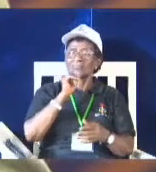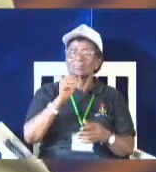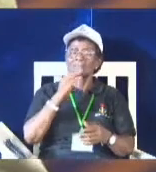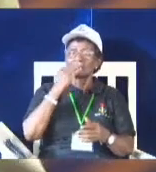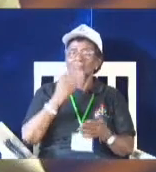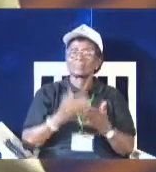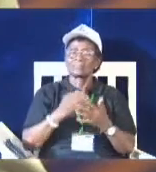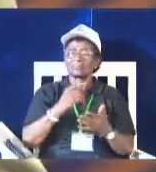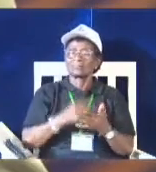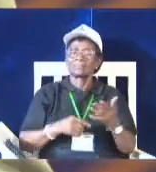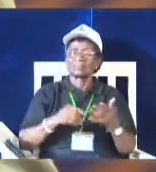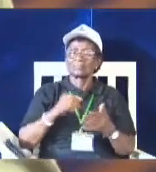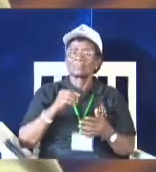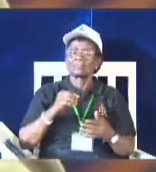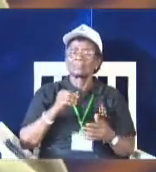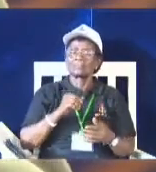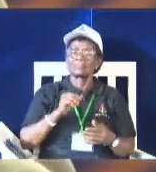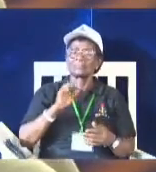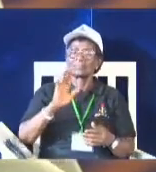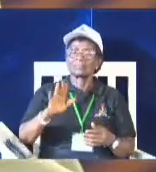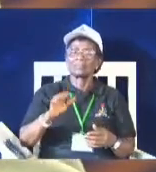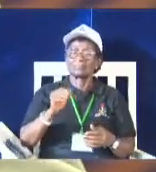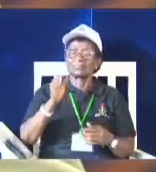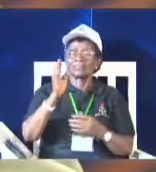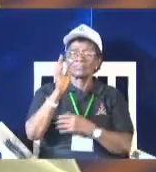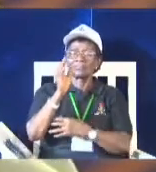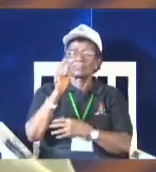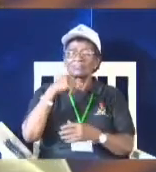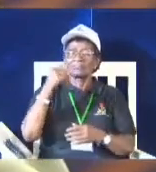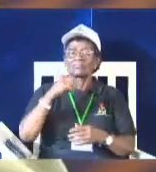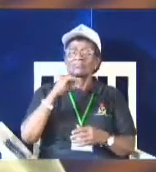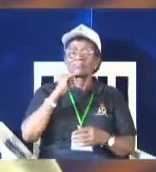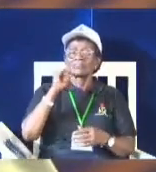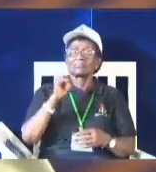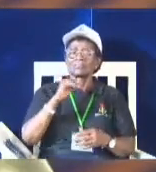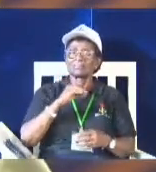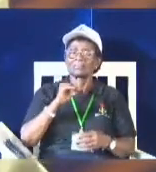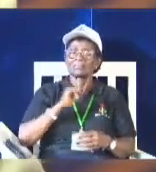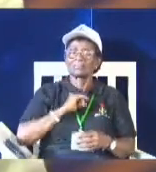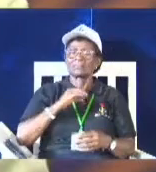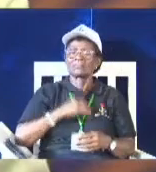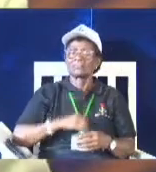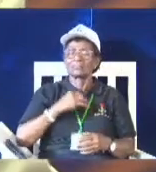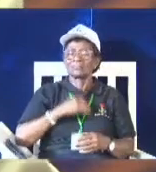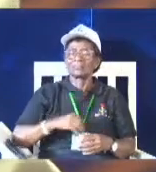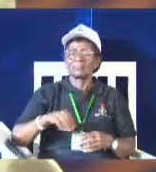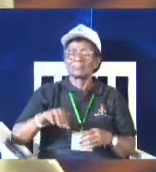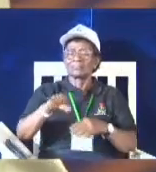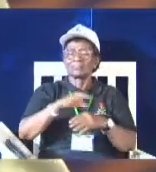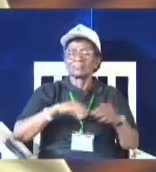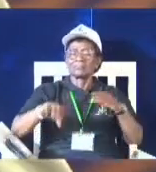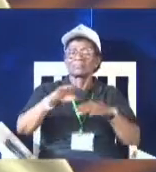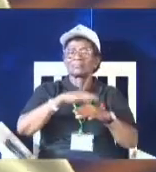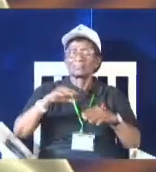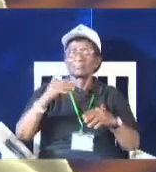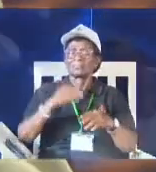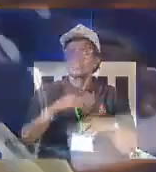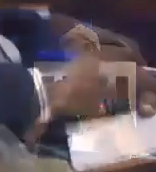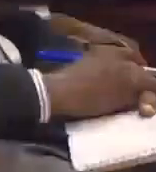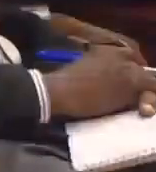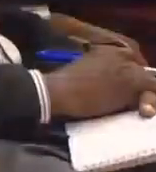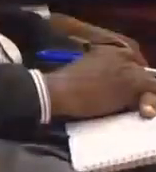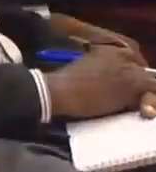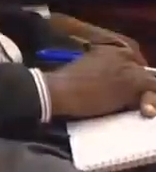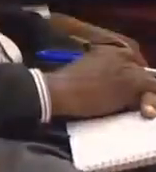What your God says is, I wish above all things that will prosper and be